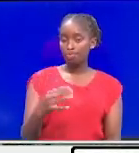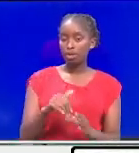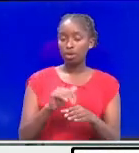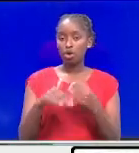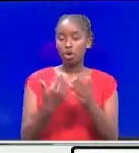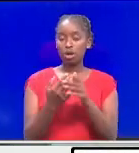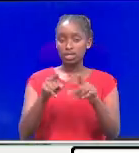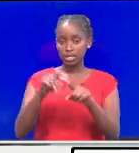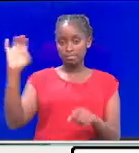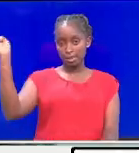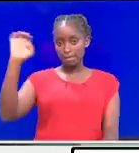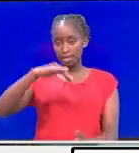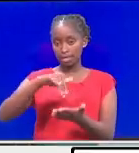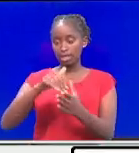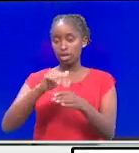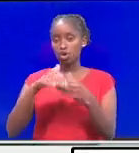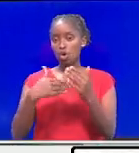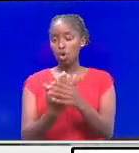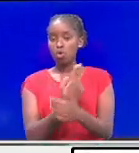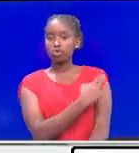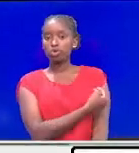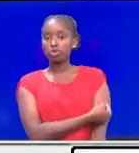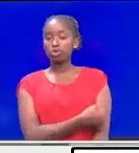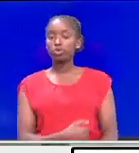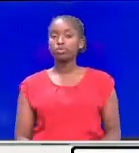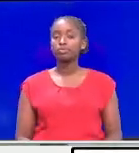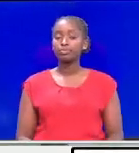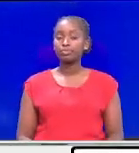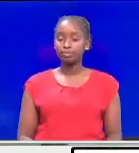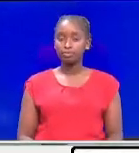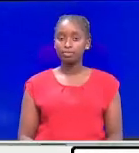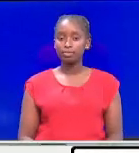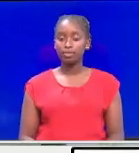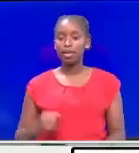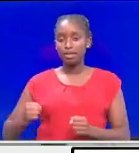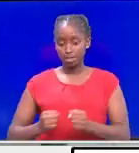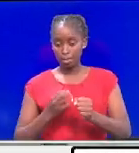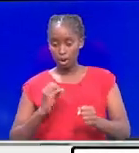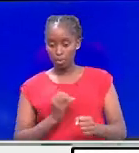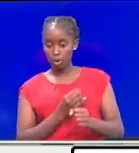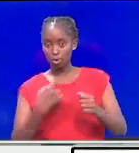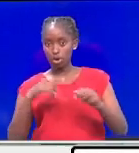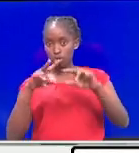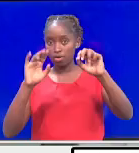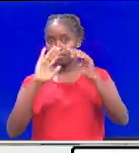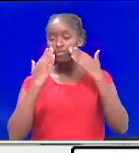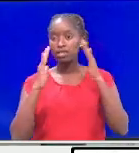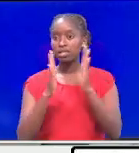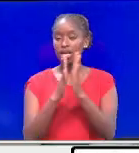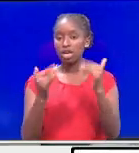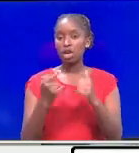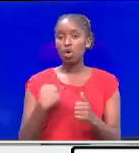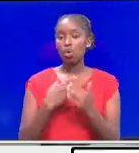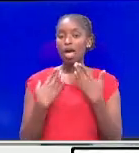health facilities. We've looked at our systems, we have reviewed them, and we have now reconciled together with the service